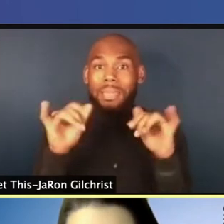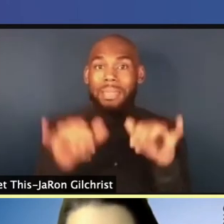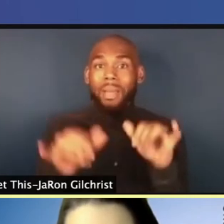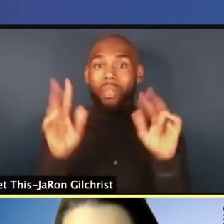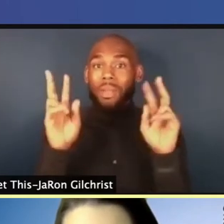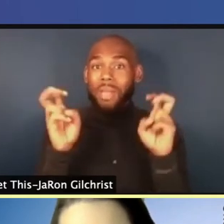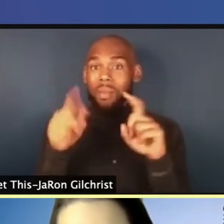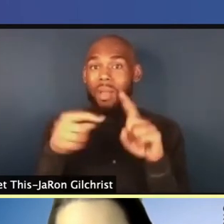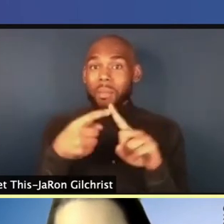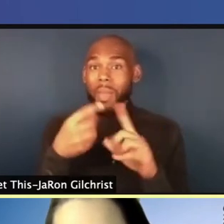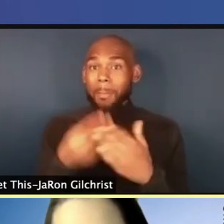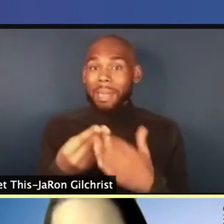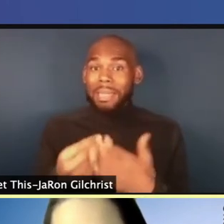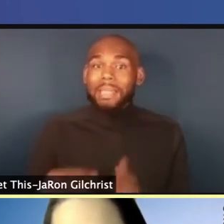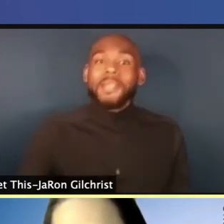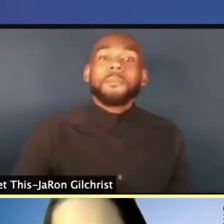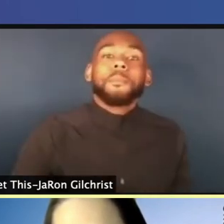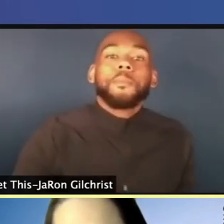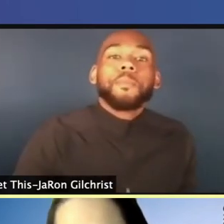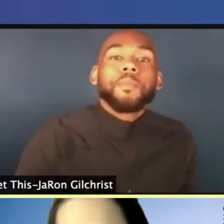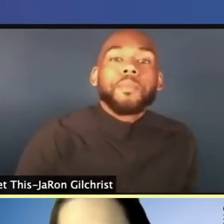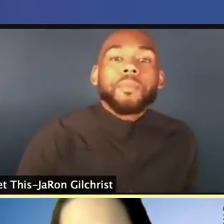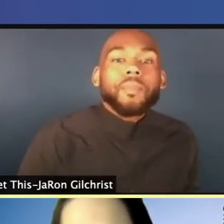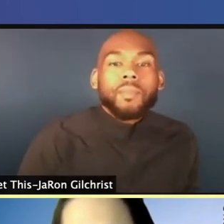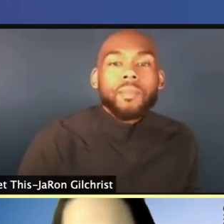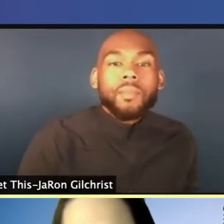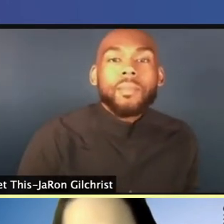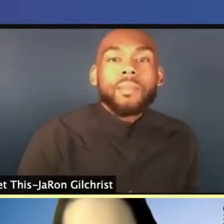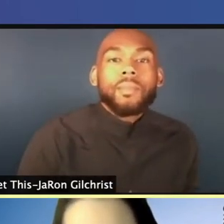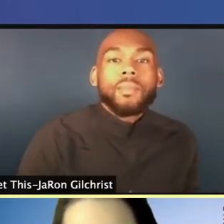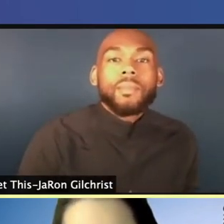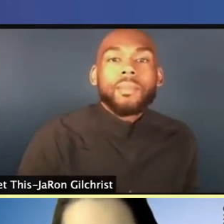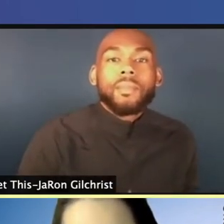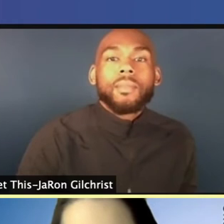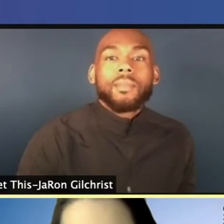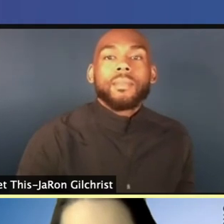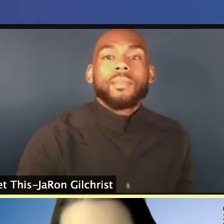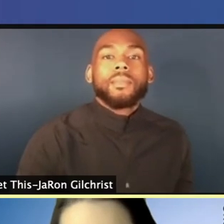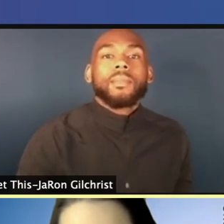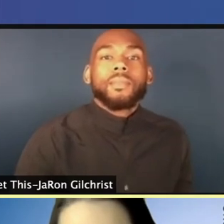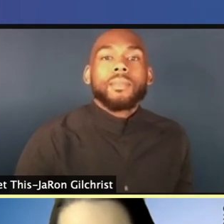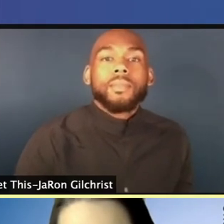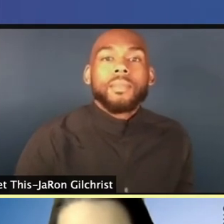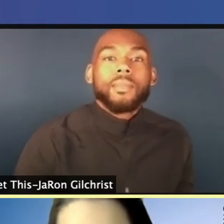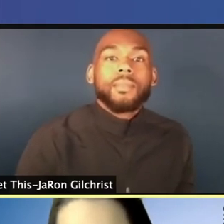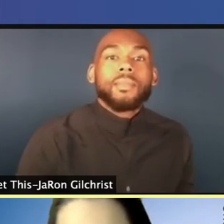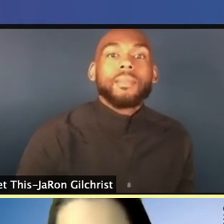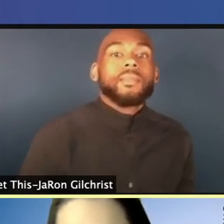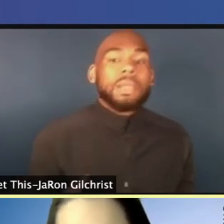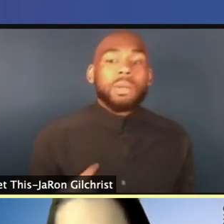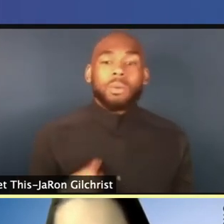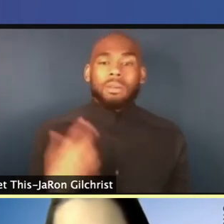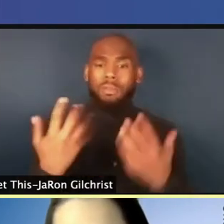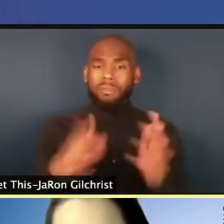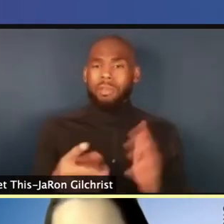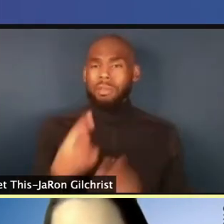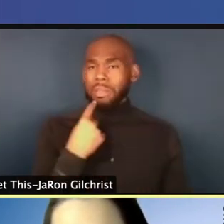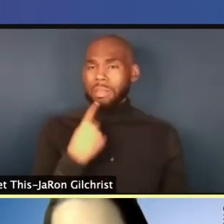money. And we've already sort of said over the course of this conversation